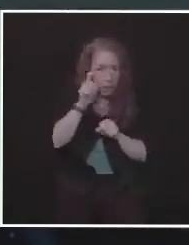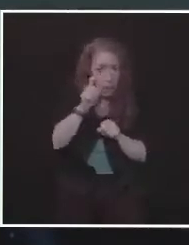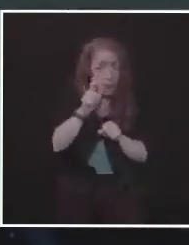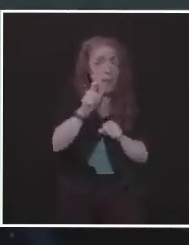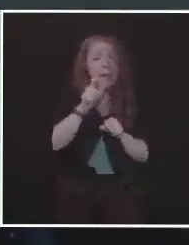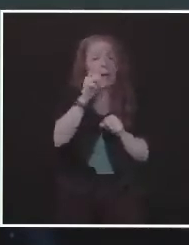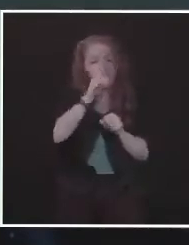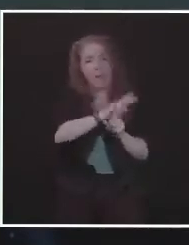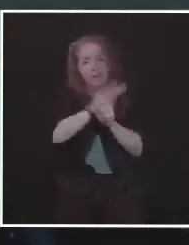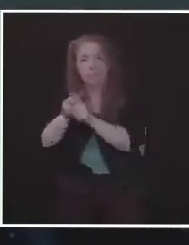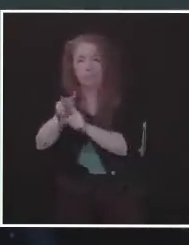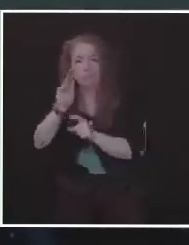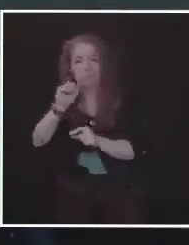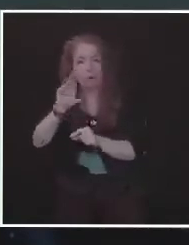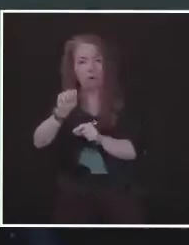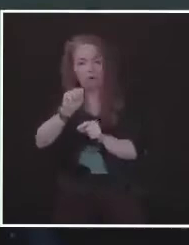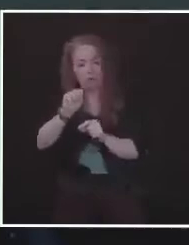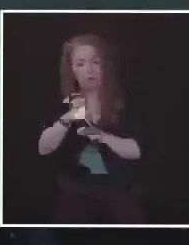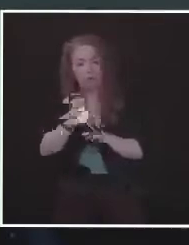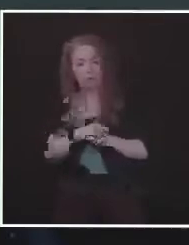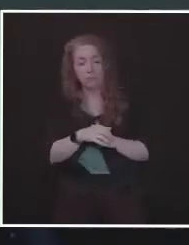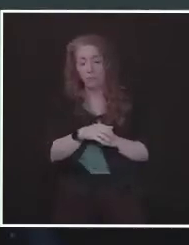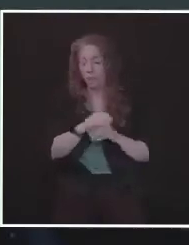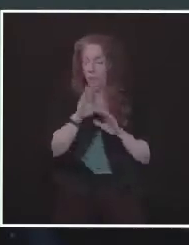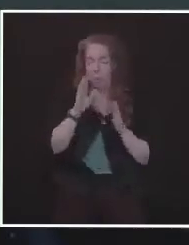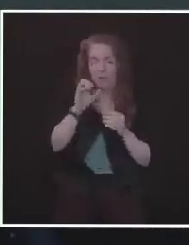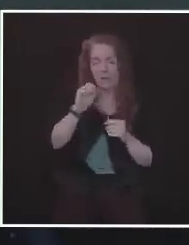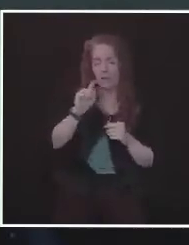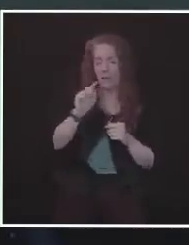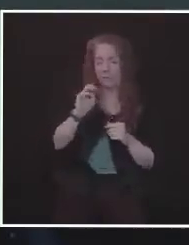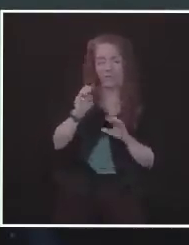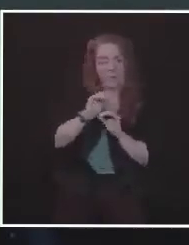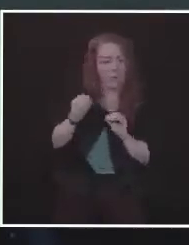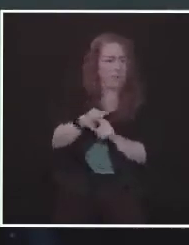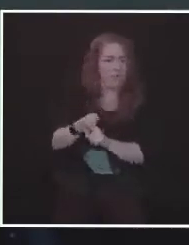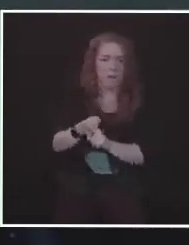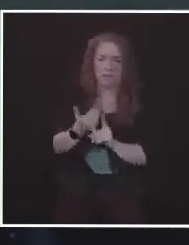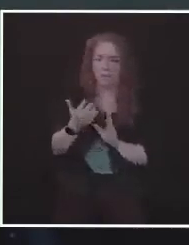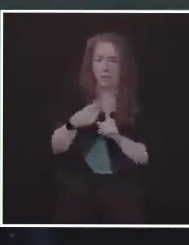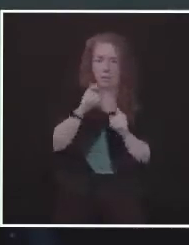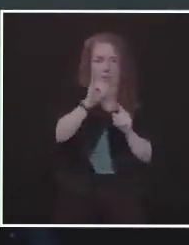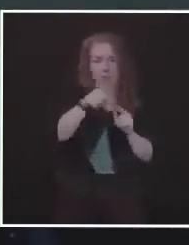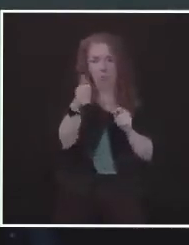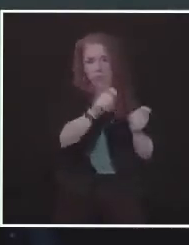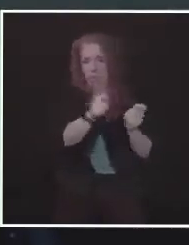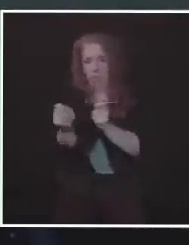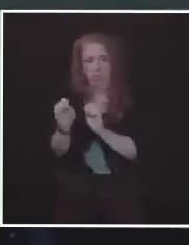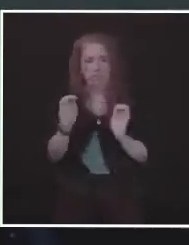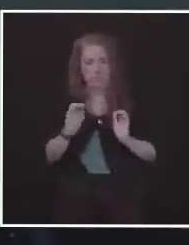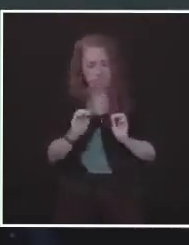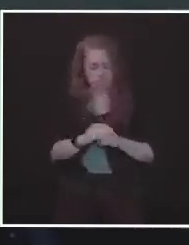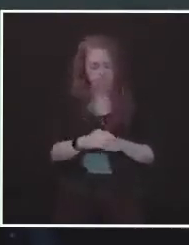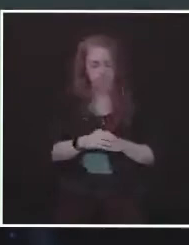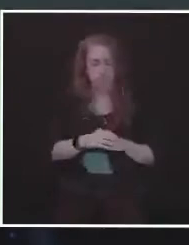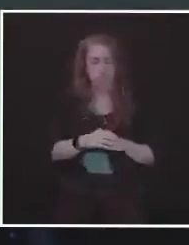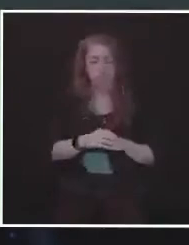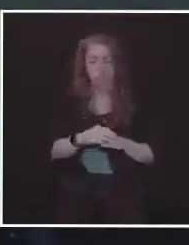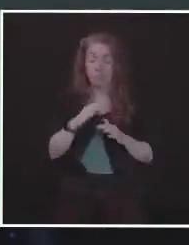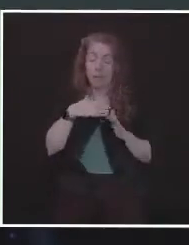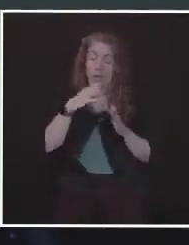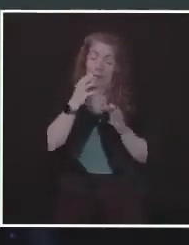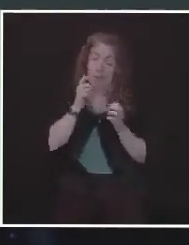STMD at this time. We're going to continue to operate as a team. And, I got to say, going back to the